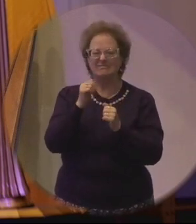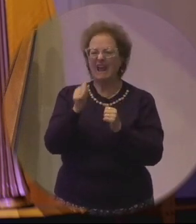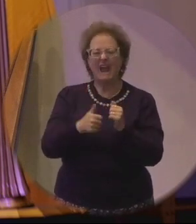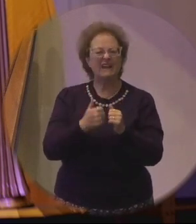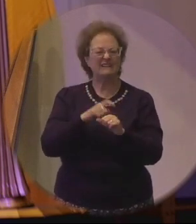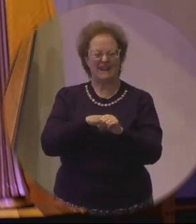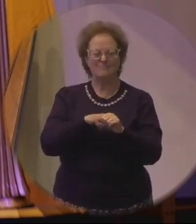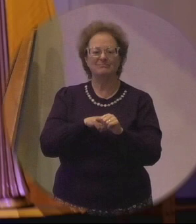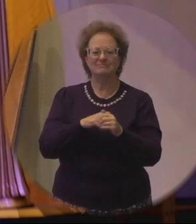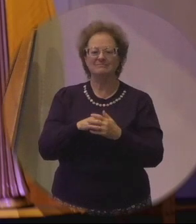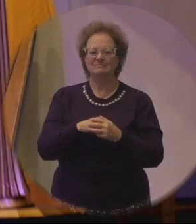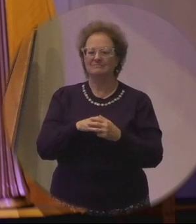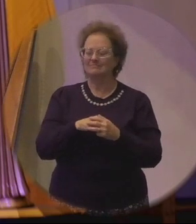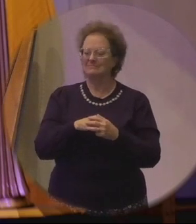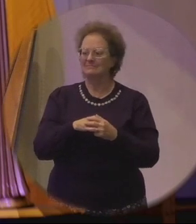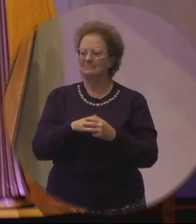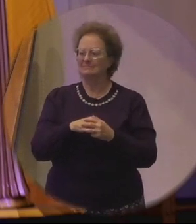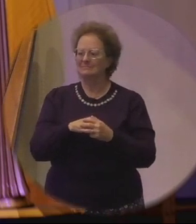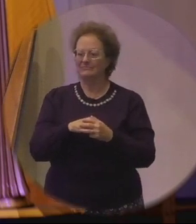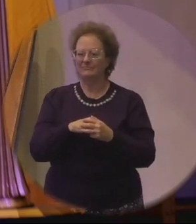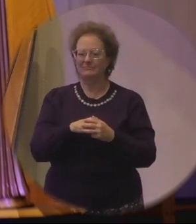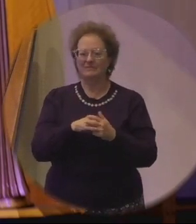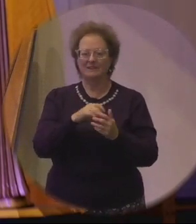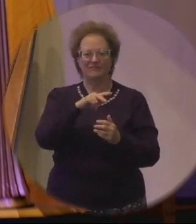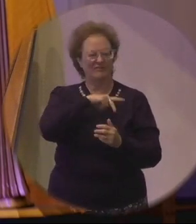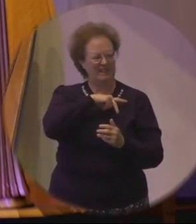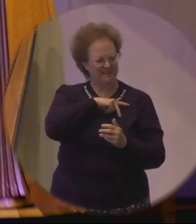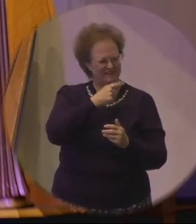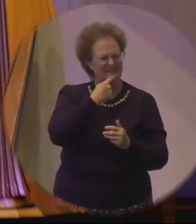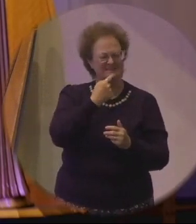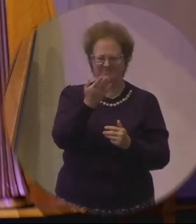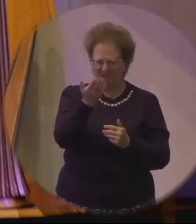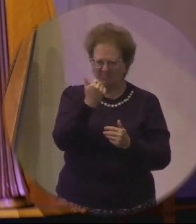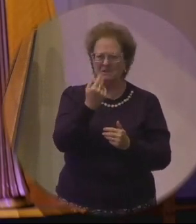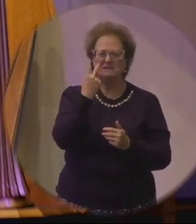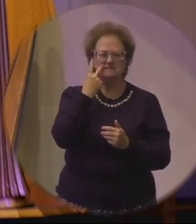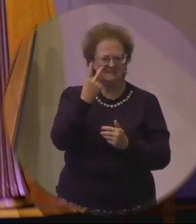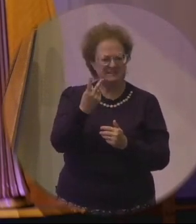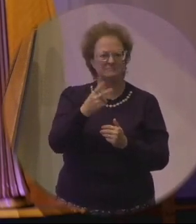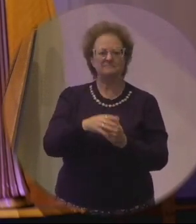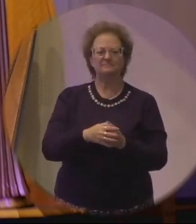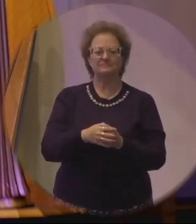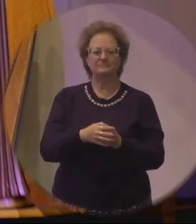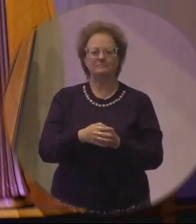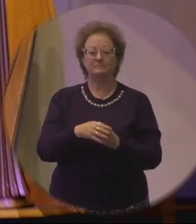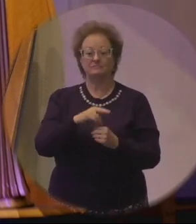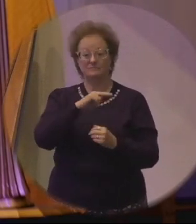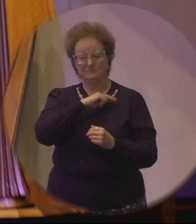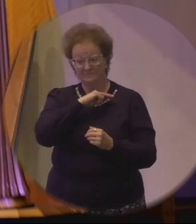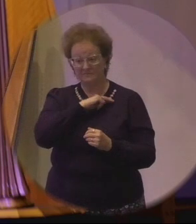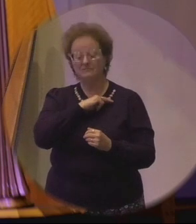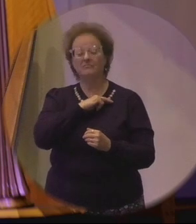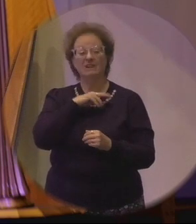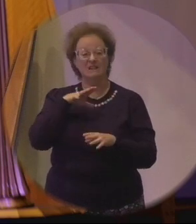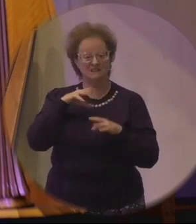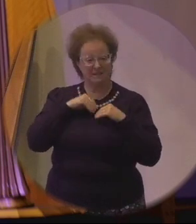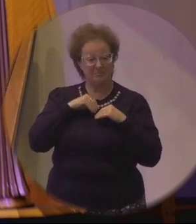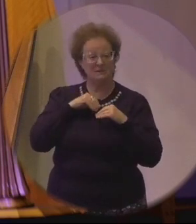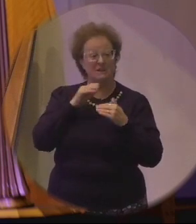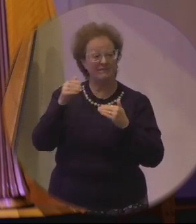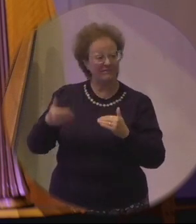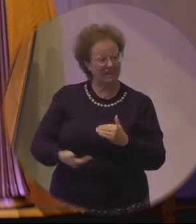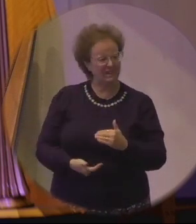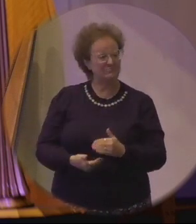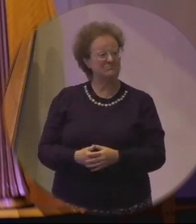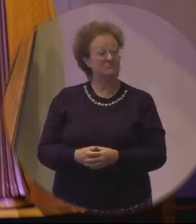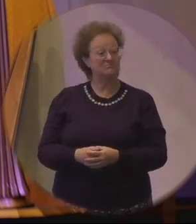time. This is what Philip did with Nathanael. He said, come and see Jesus. And then Nathanael accepted his invitation. So he's on